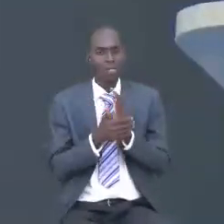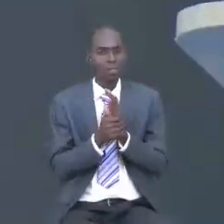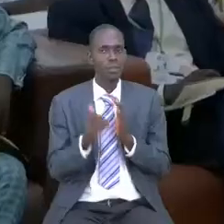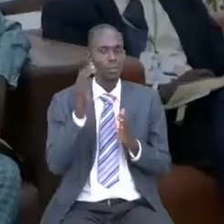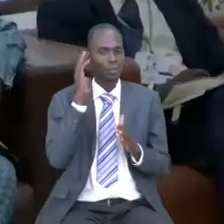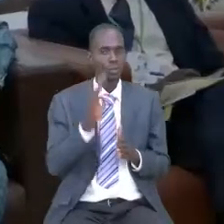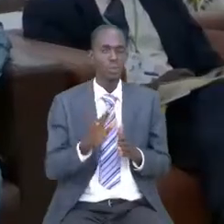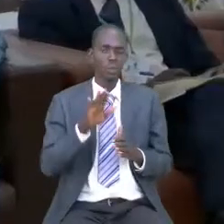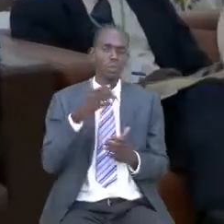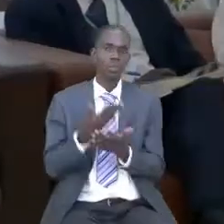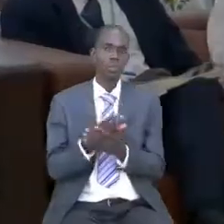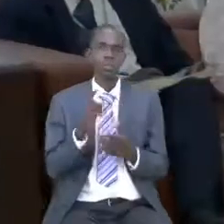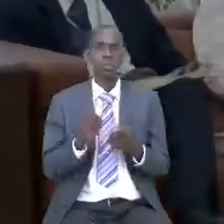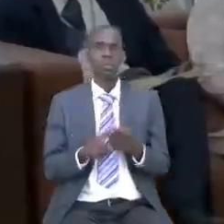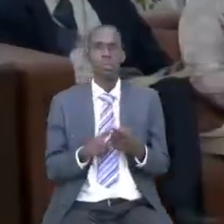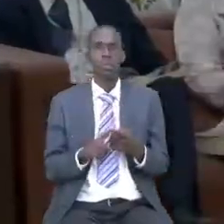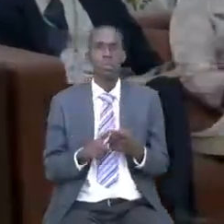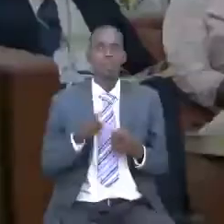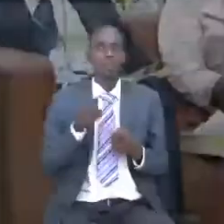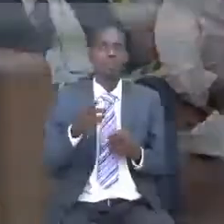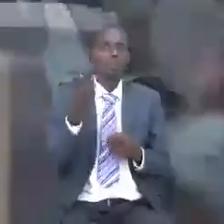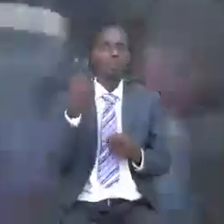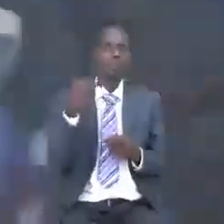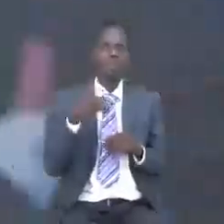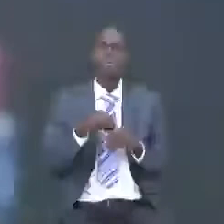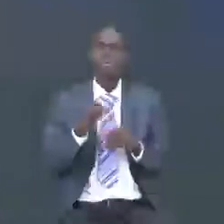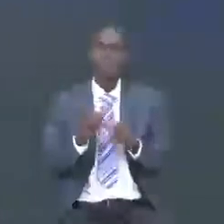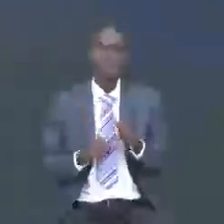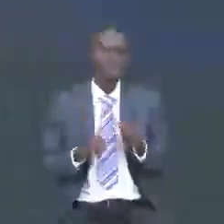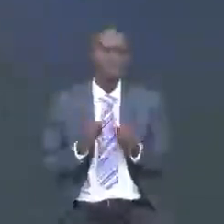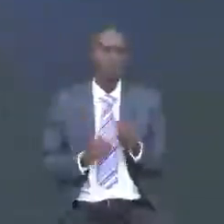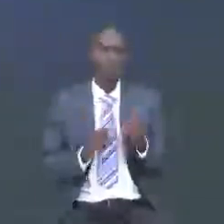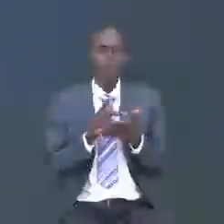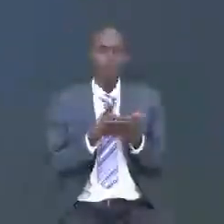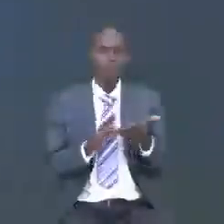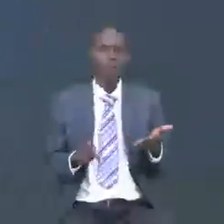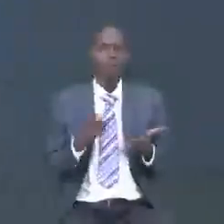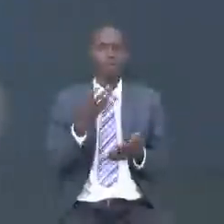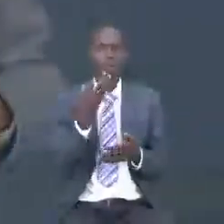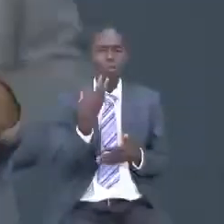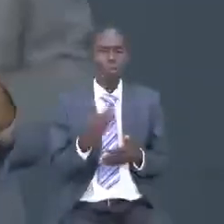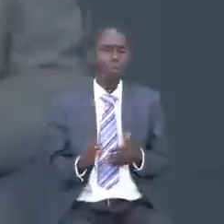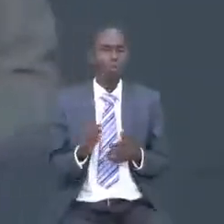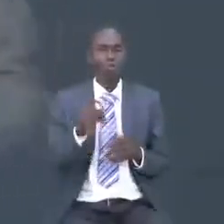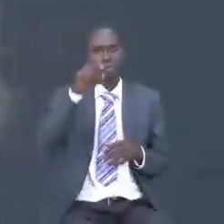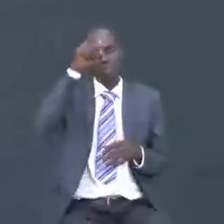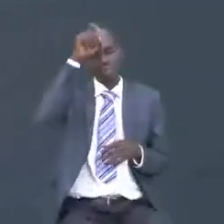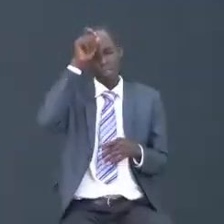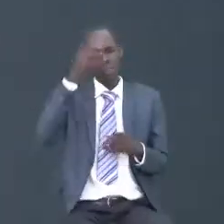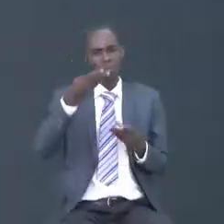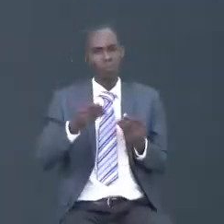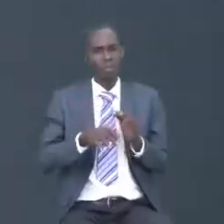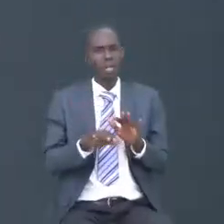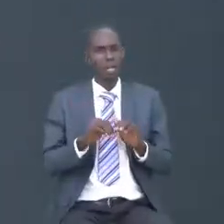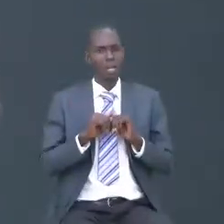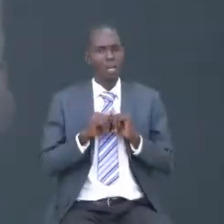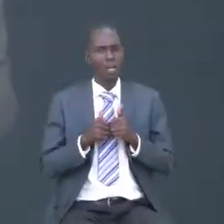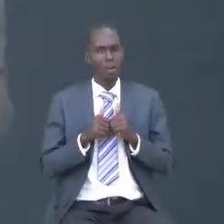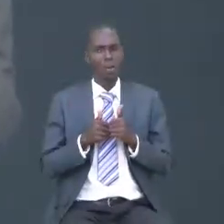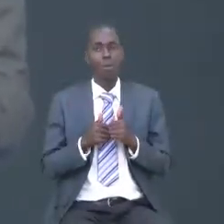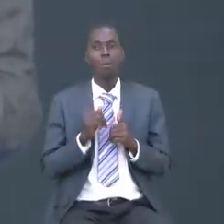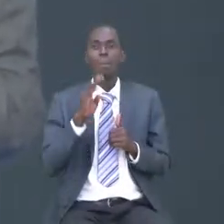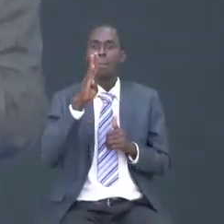you. He was in every part of Egypt. How? By the